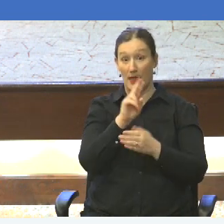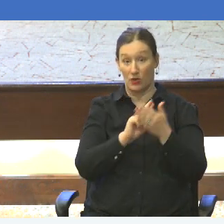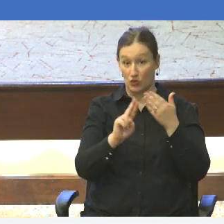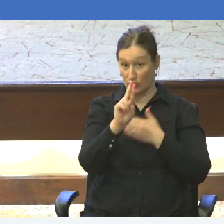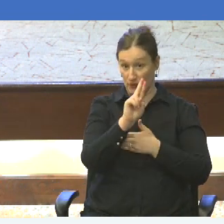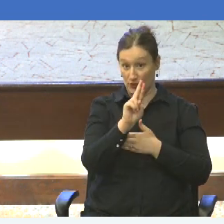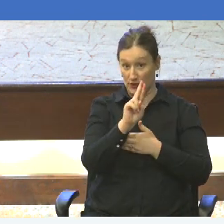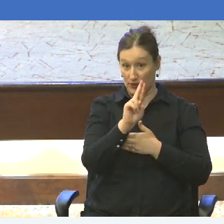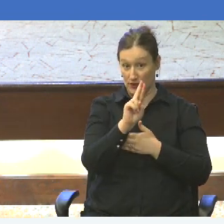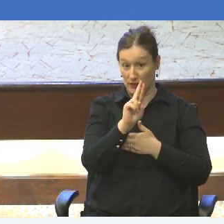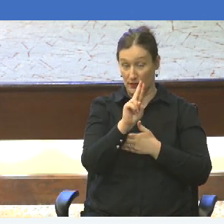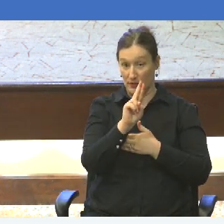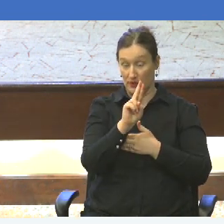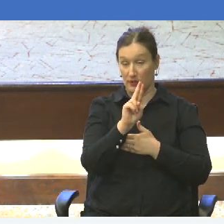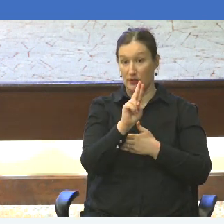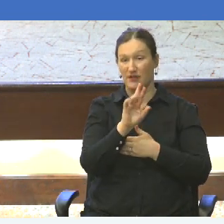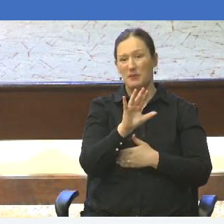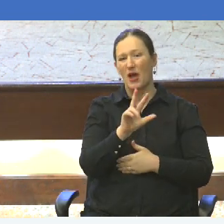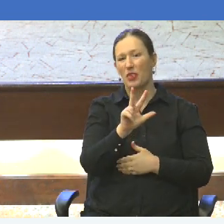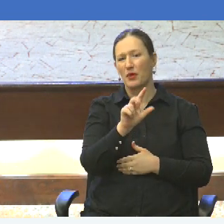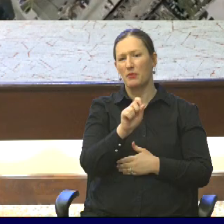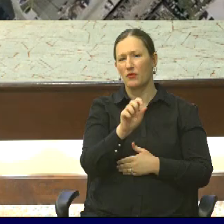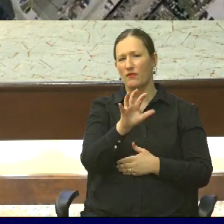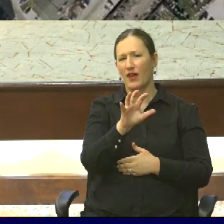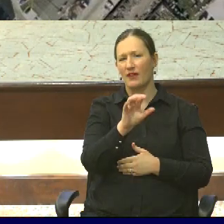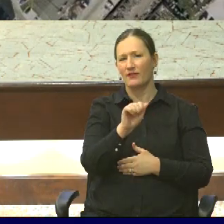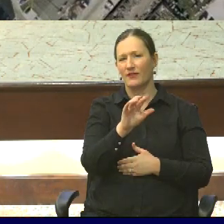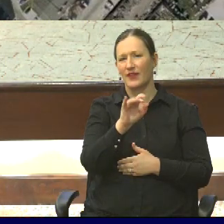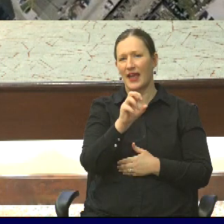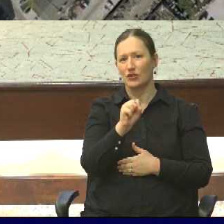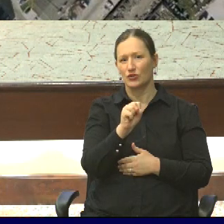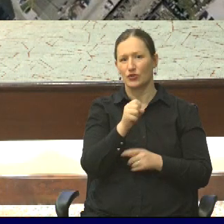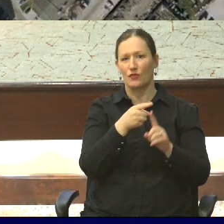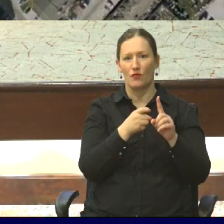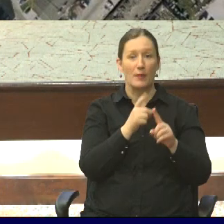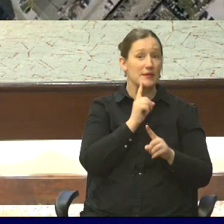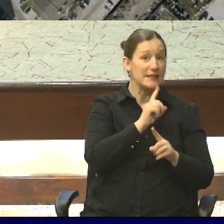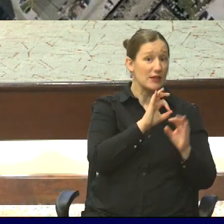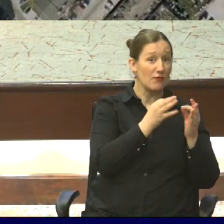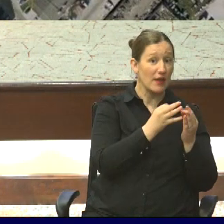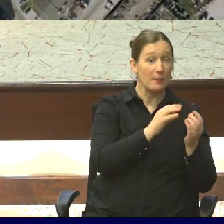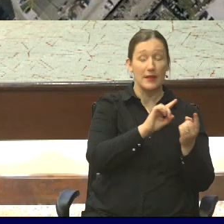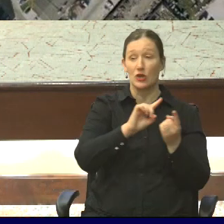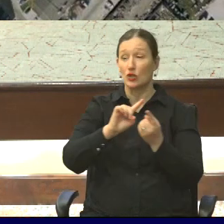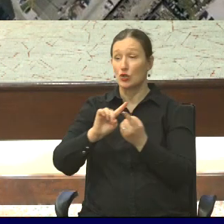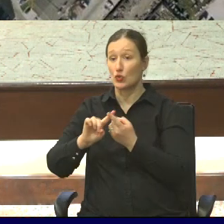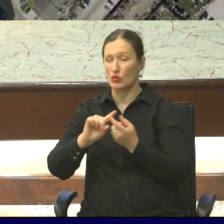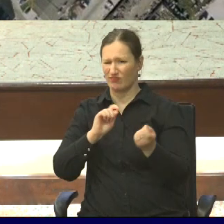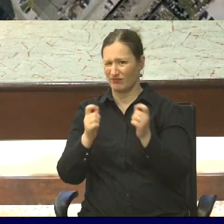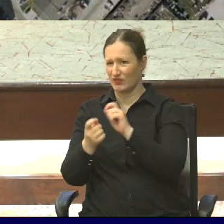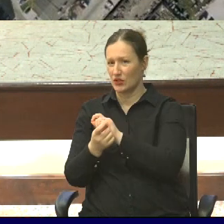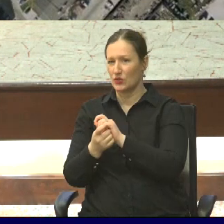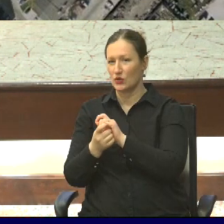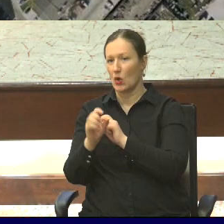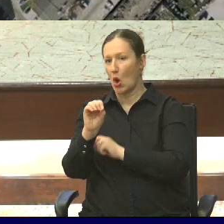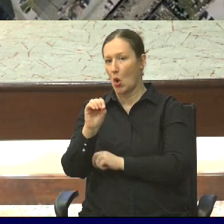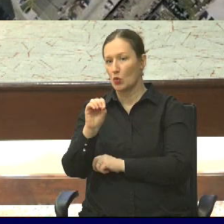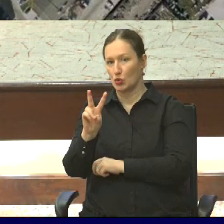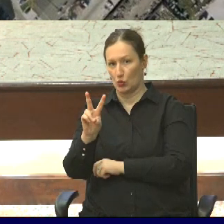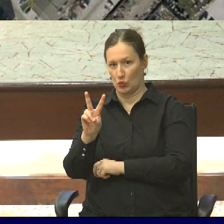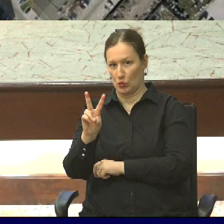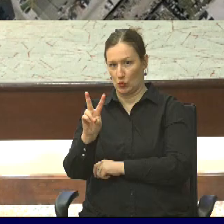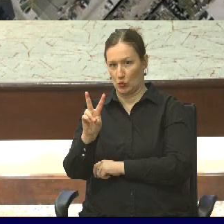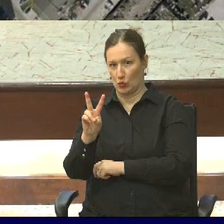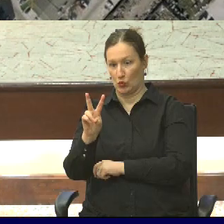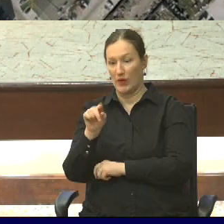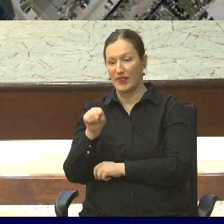to rezone about 3.5 acres from single-family zoning to O2. This is